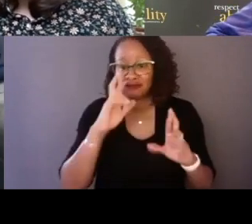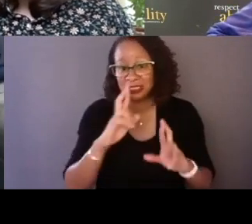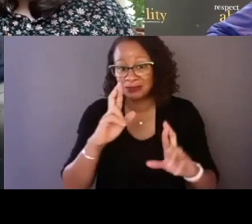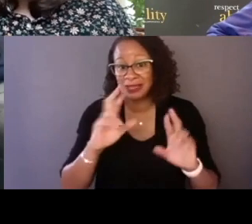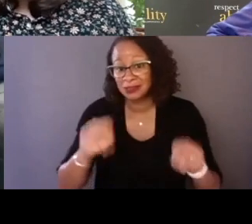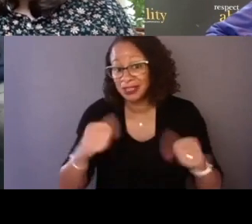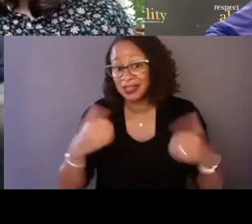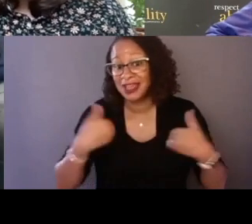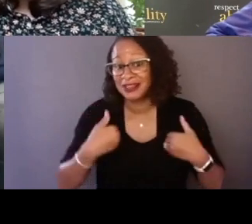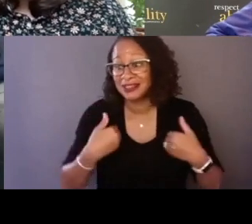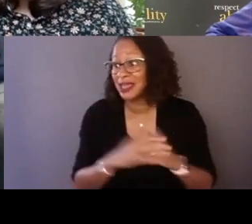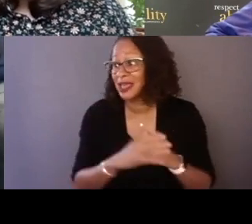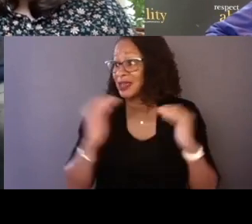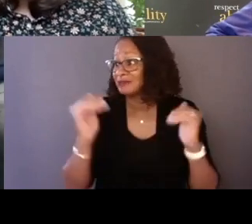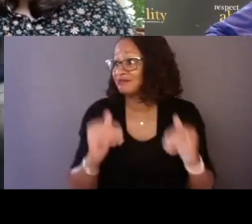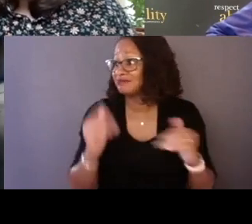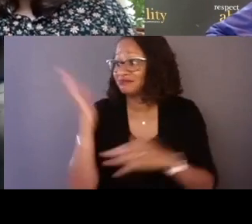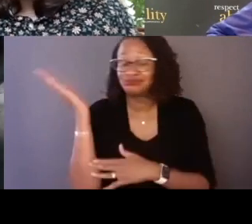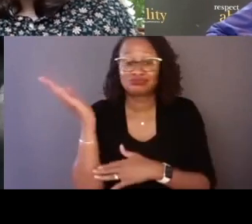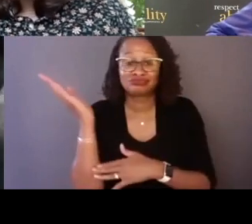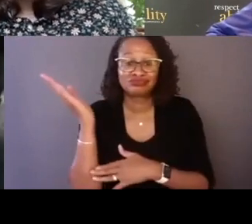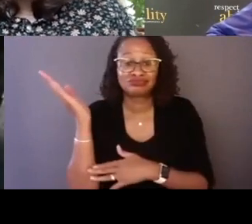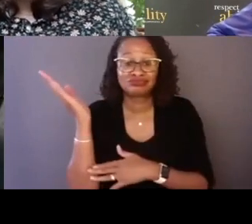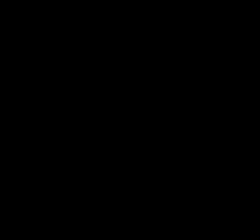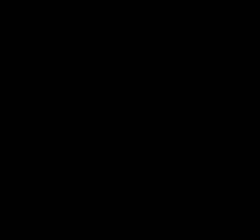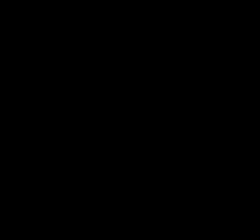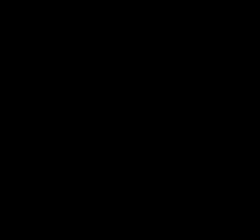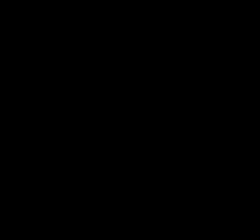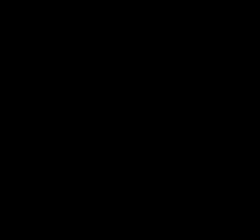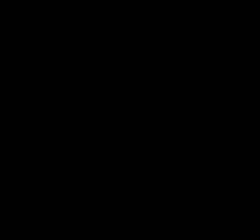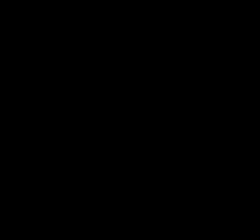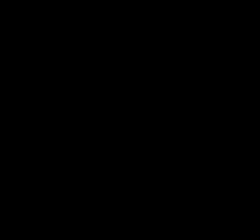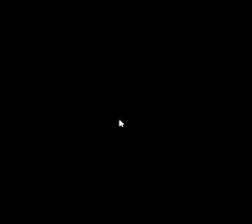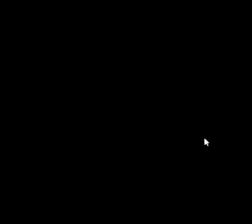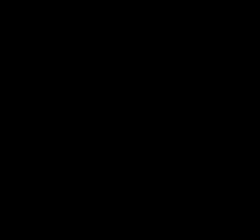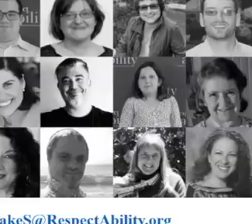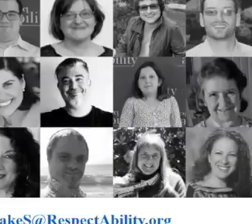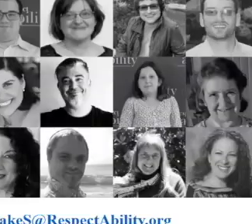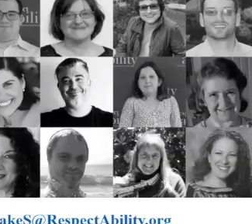has. Can we put the PowerPoint back up for a moment?